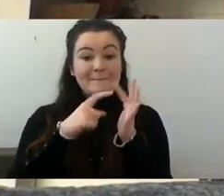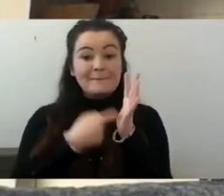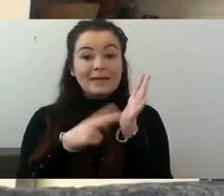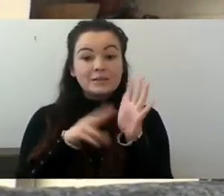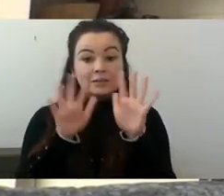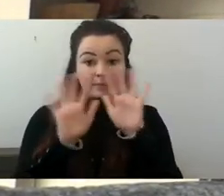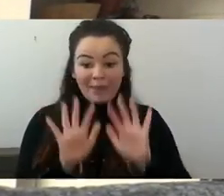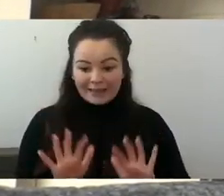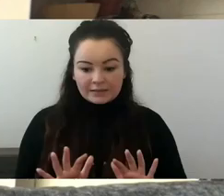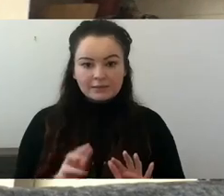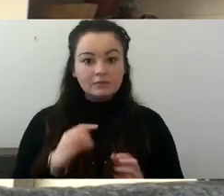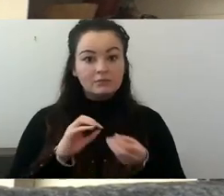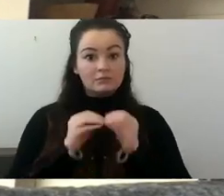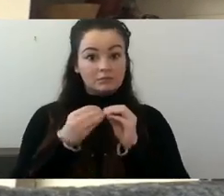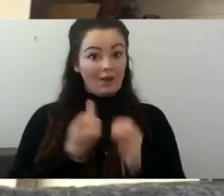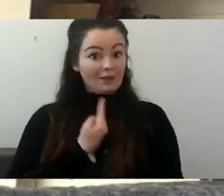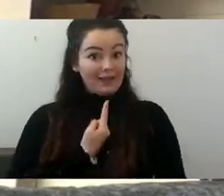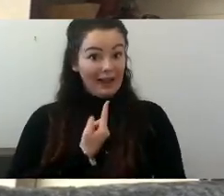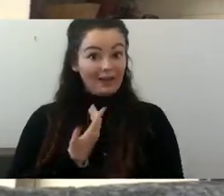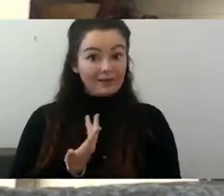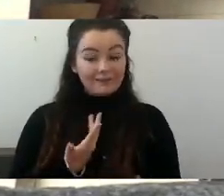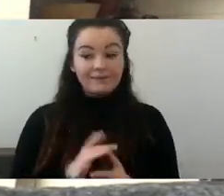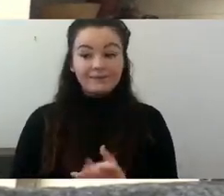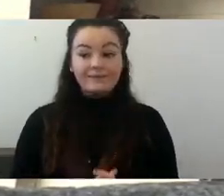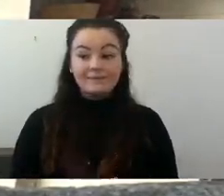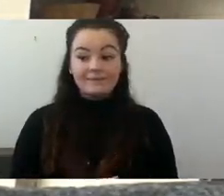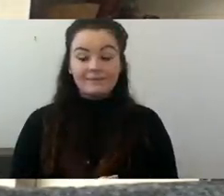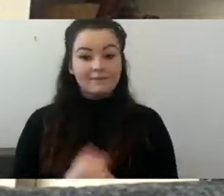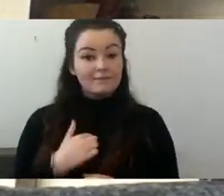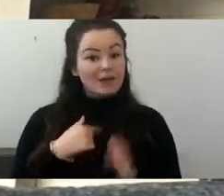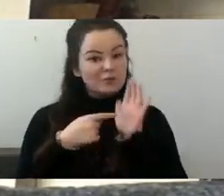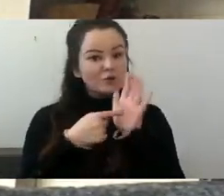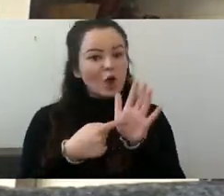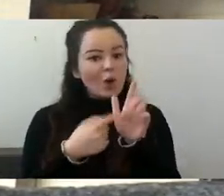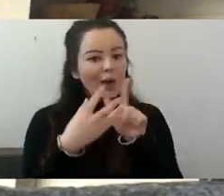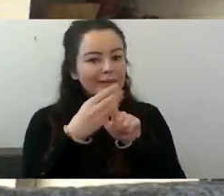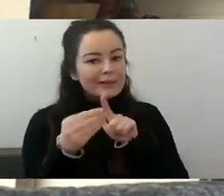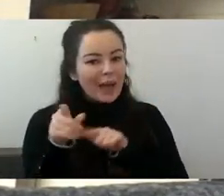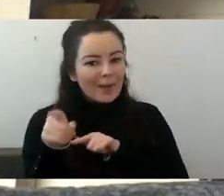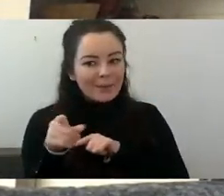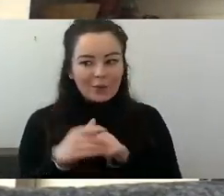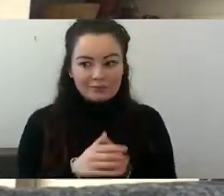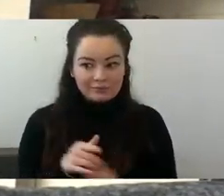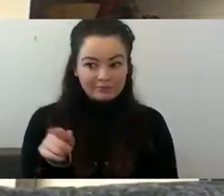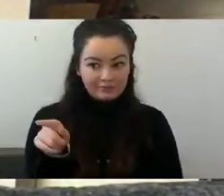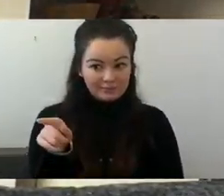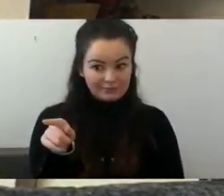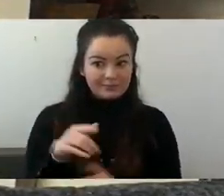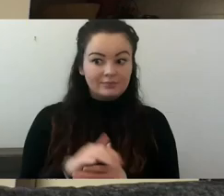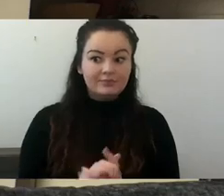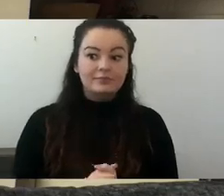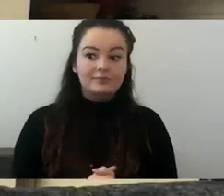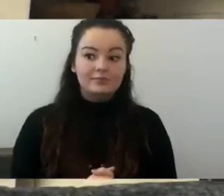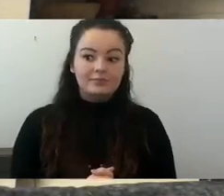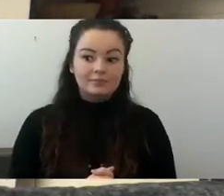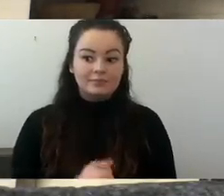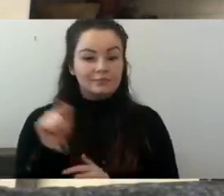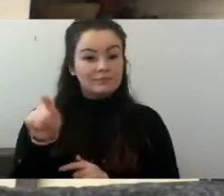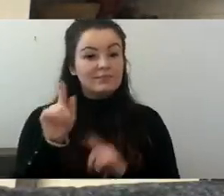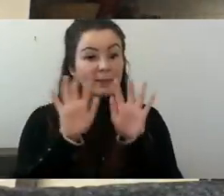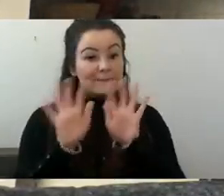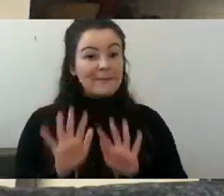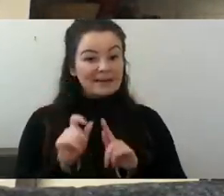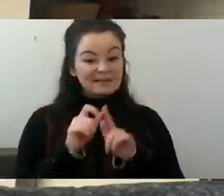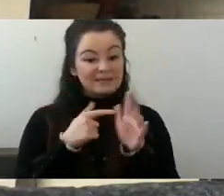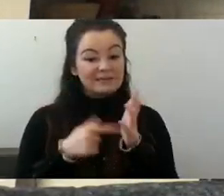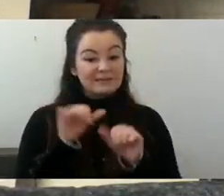today, making up our own patterns. So I've just got some examples here to show you. So these